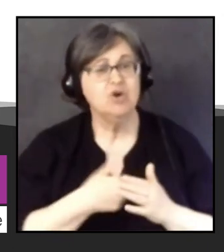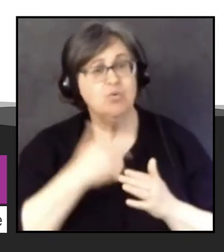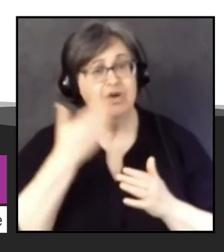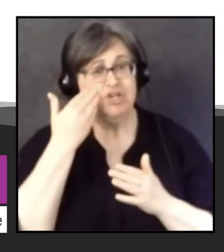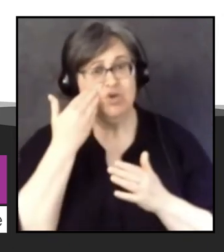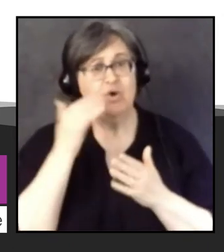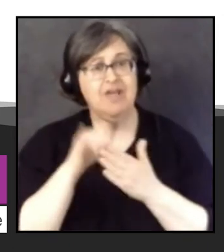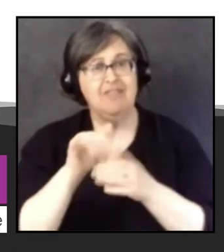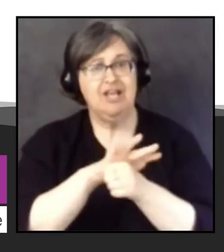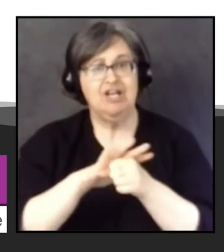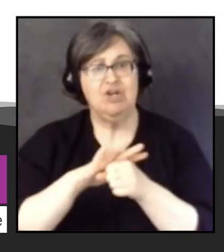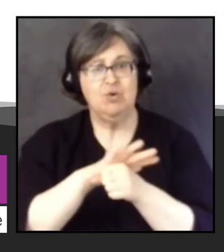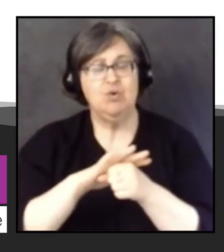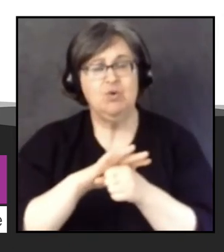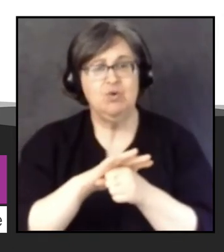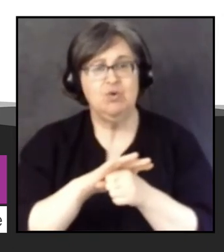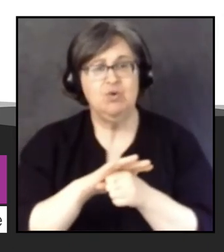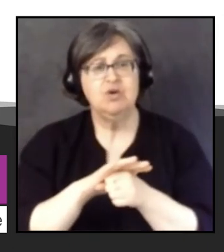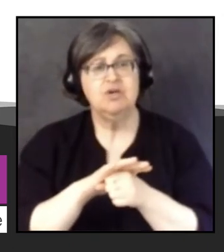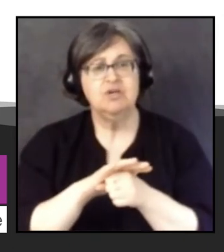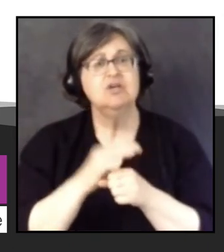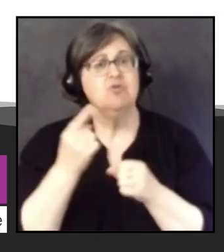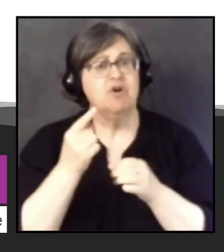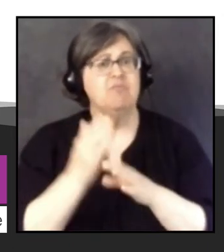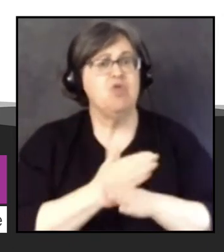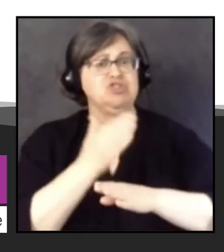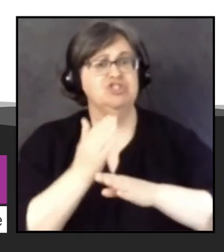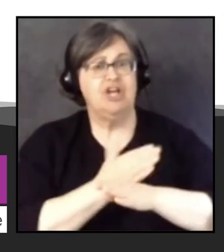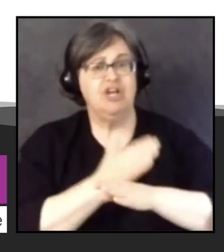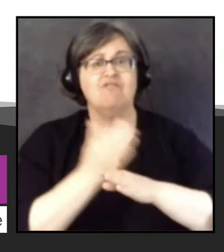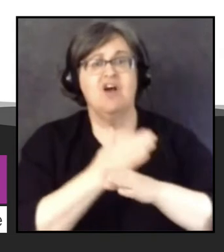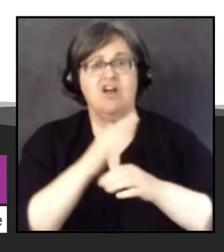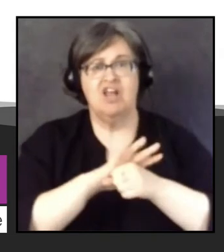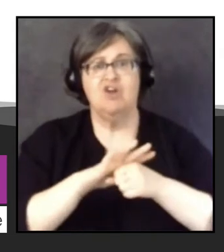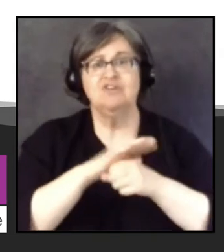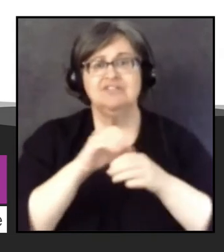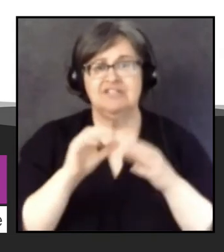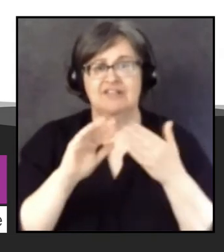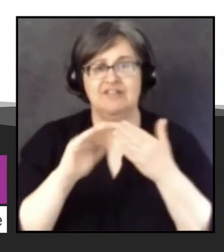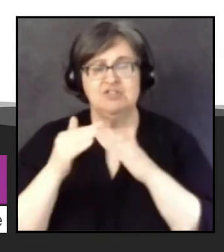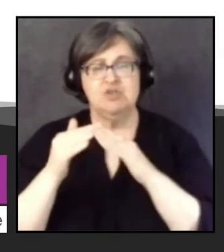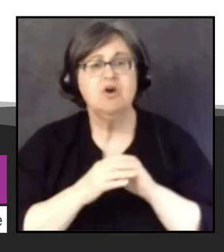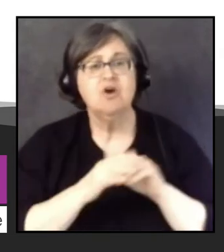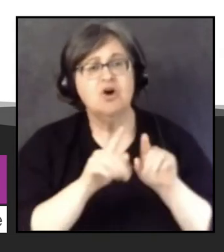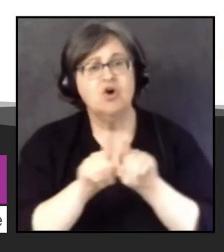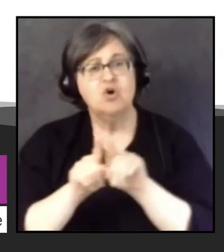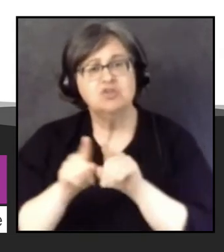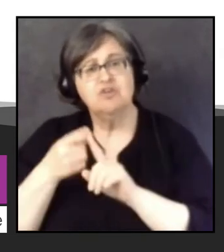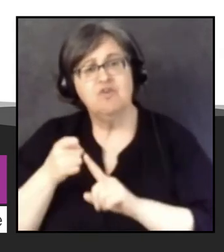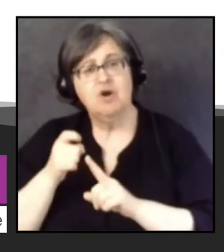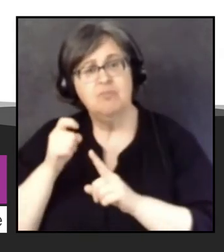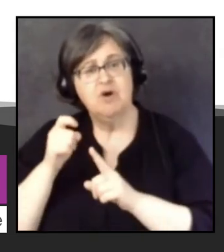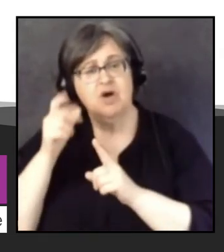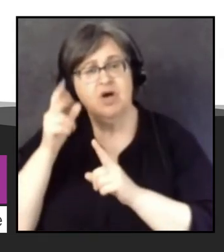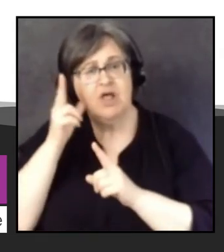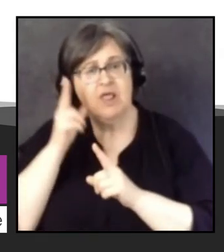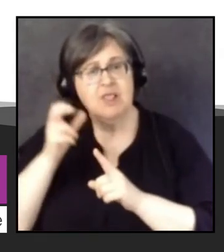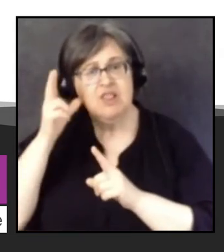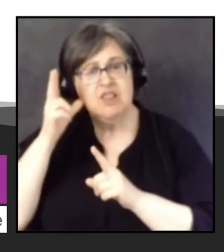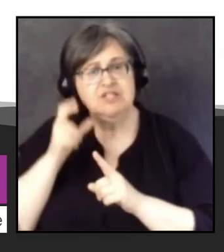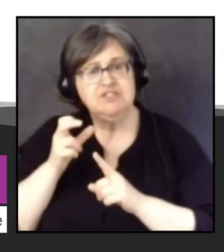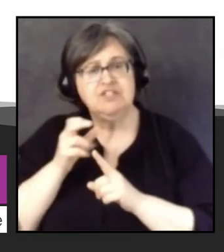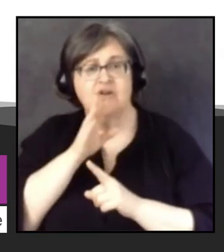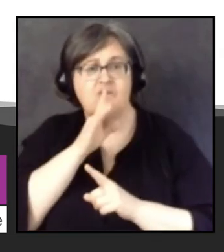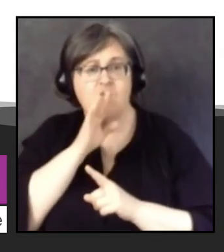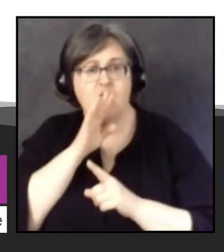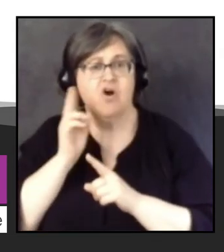that this area is among the most gentrified areas in the city. And also from listening to oral history recordings of